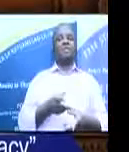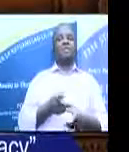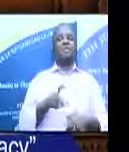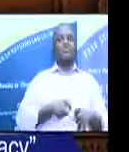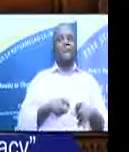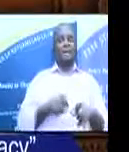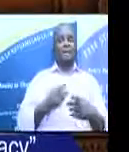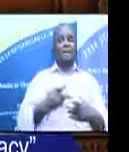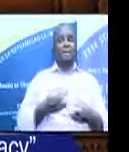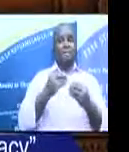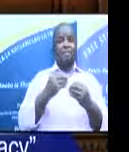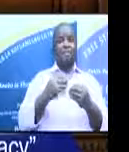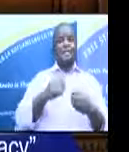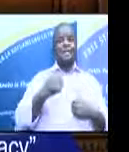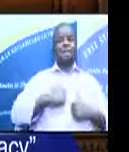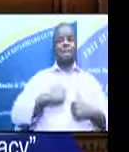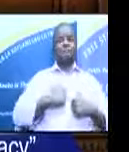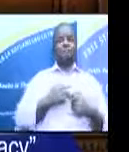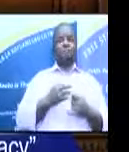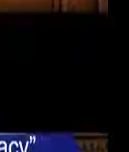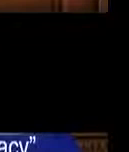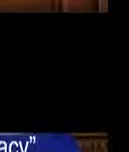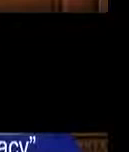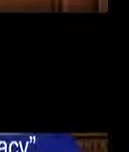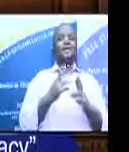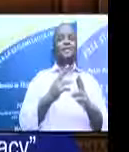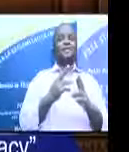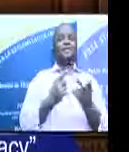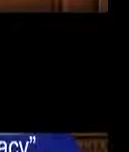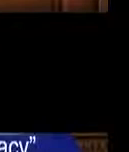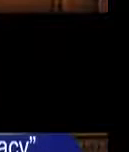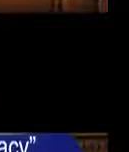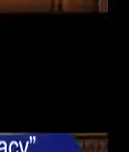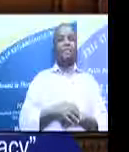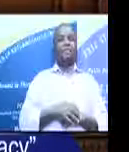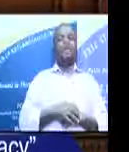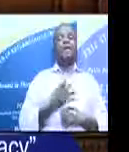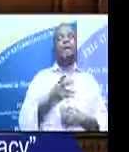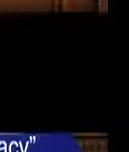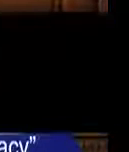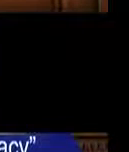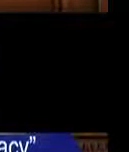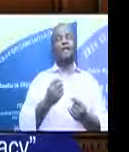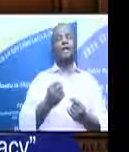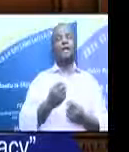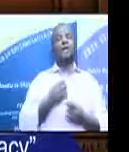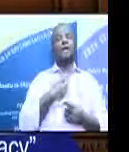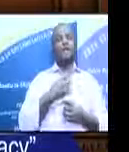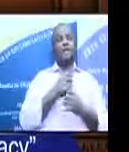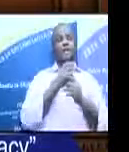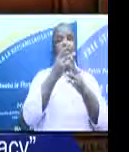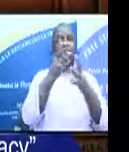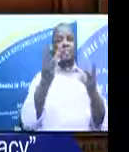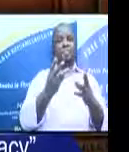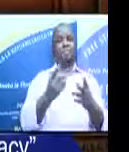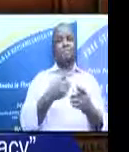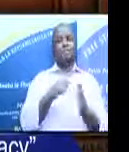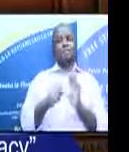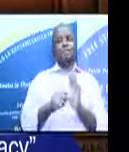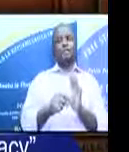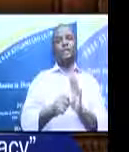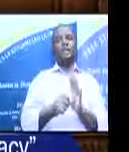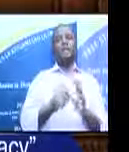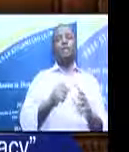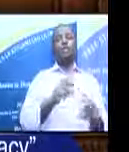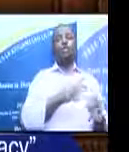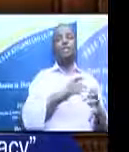risk factor for many non-communicable diseases. Therefore, we need to spread the message of ensuring an